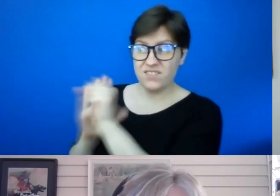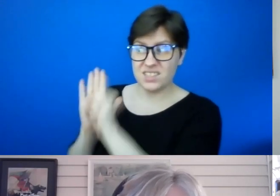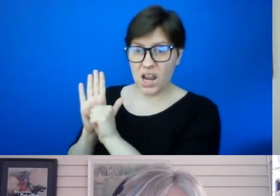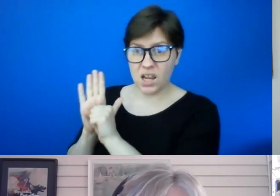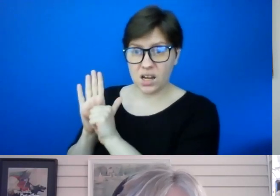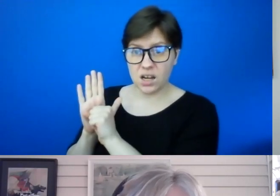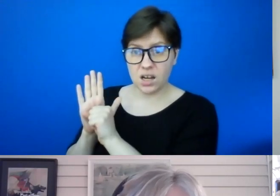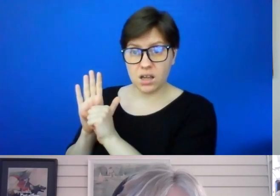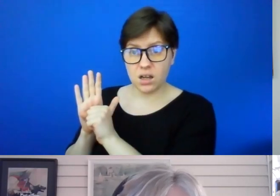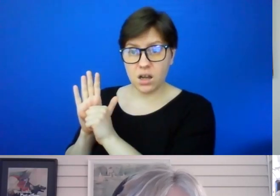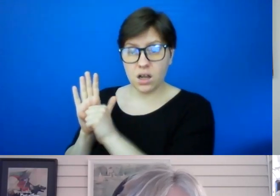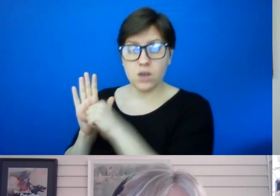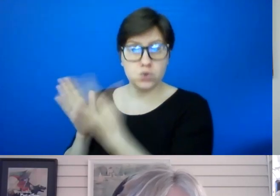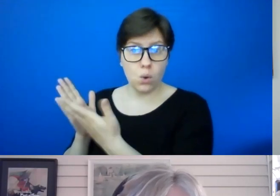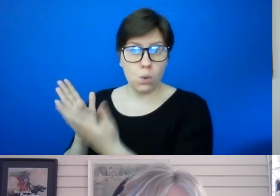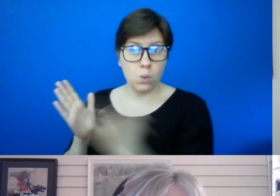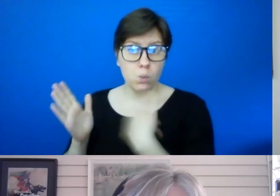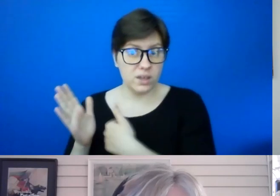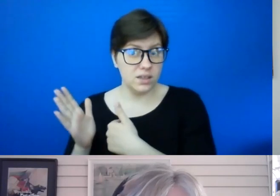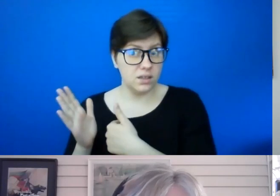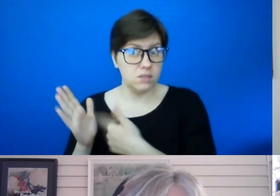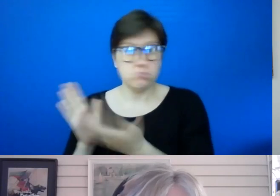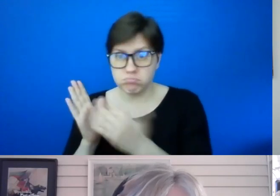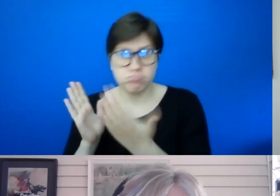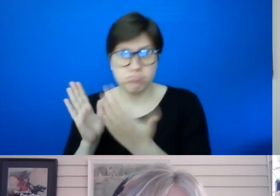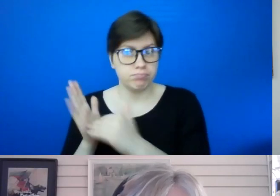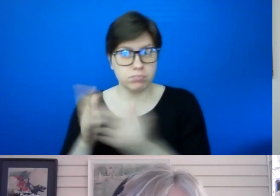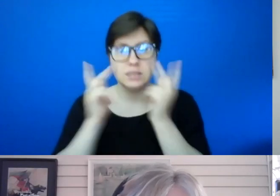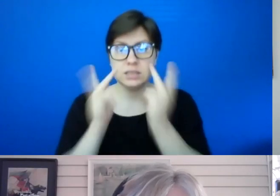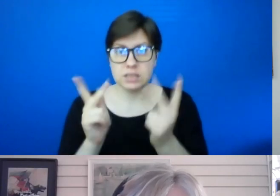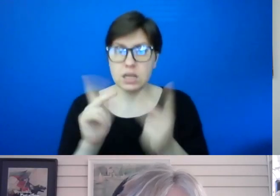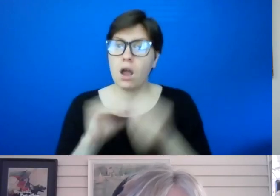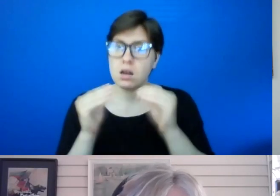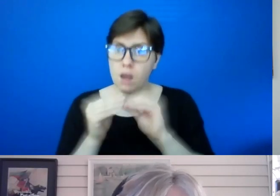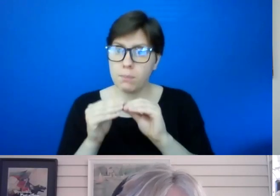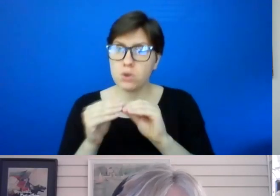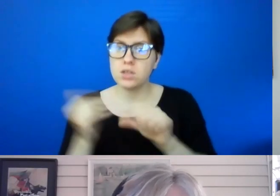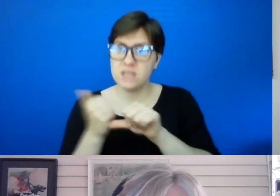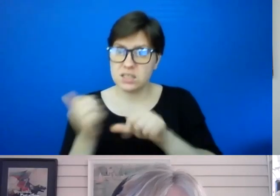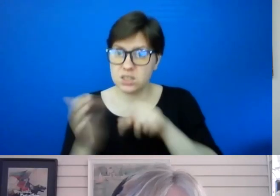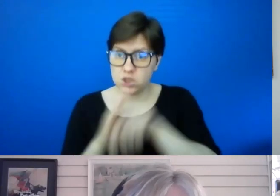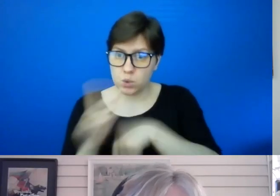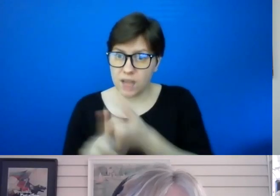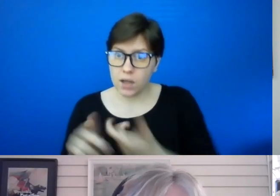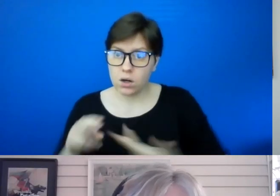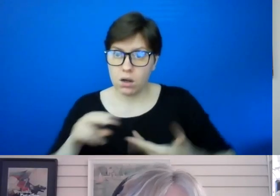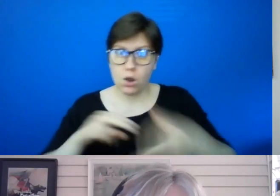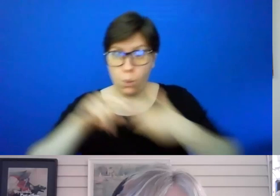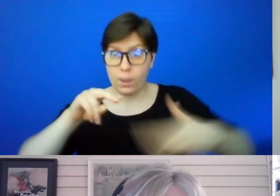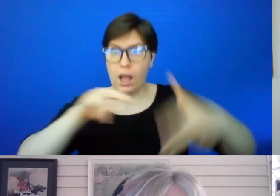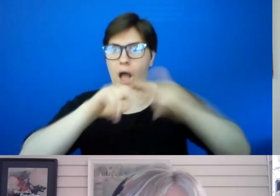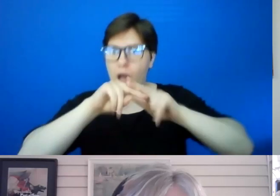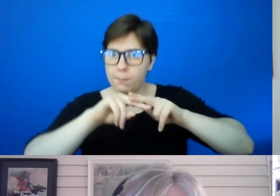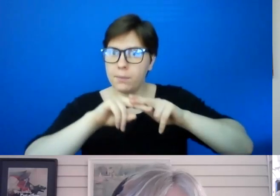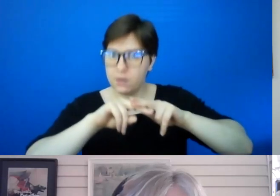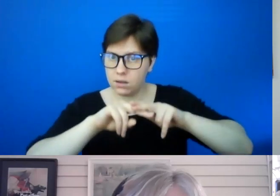that we keep seeing the numbers of assisted suicides going up.